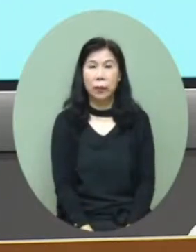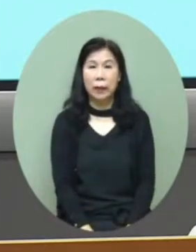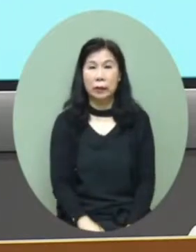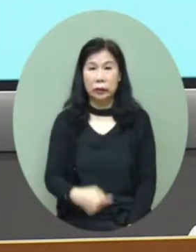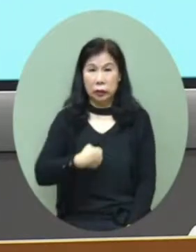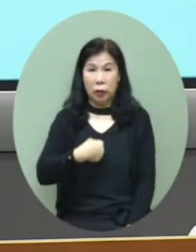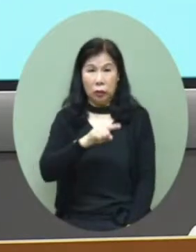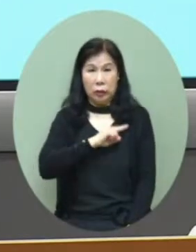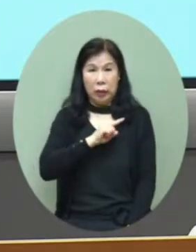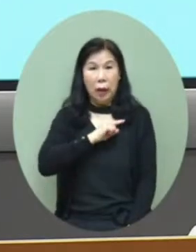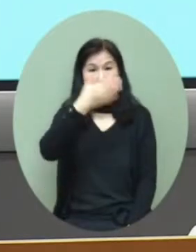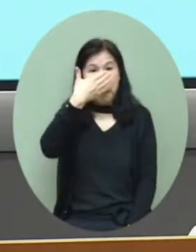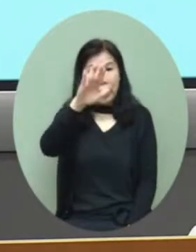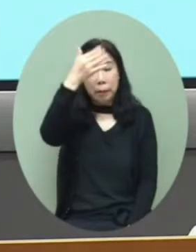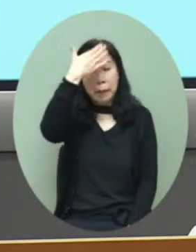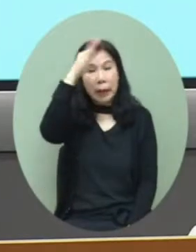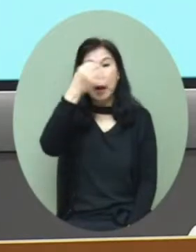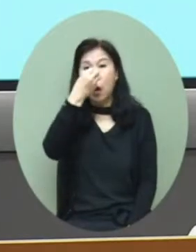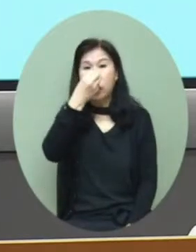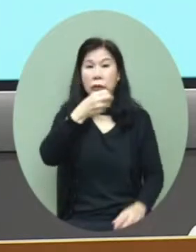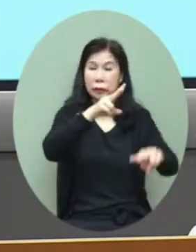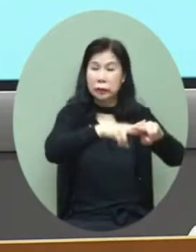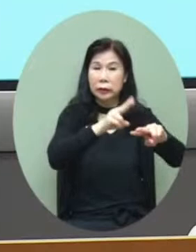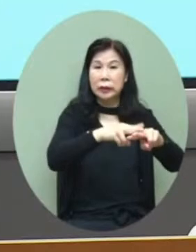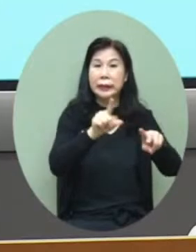of medical surveillance.